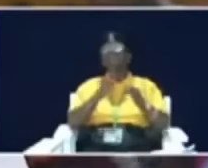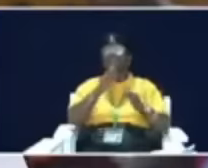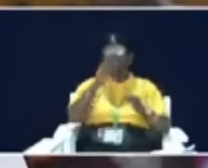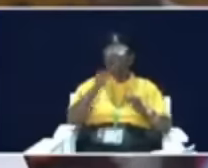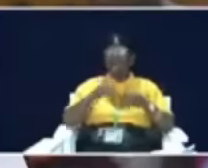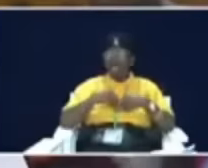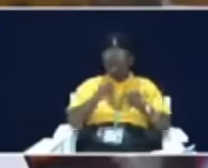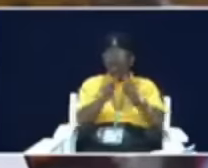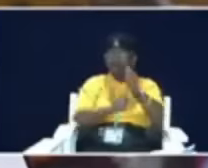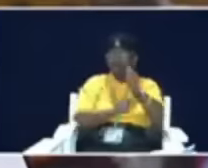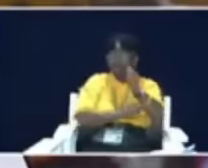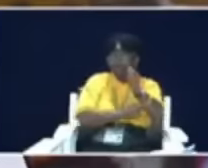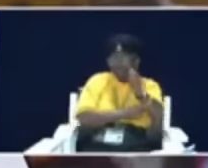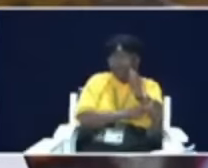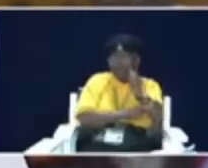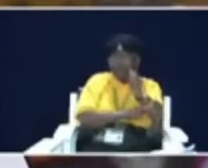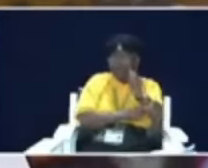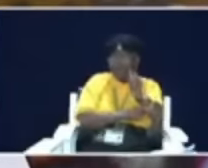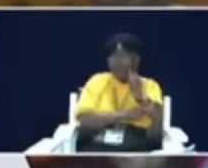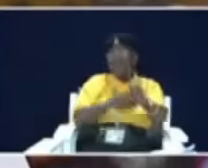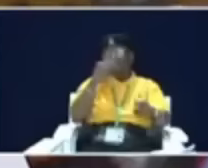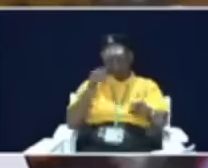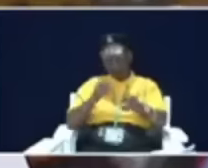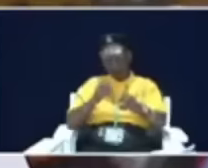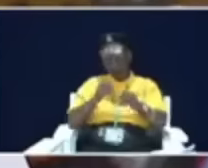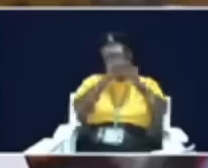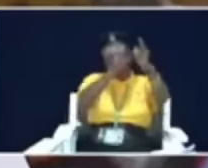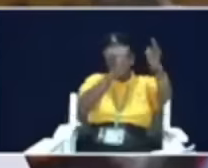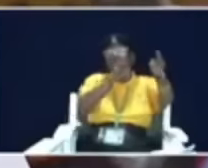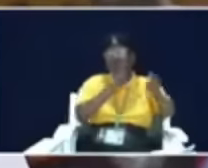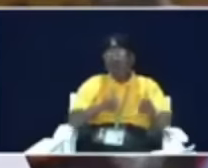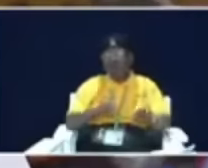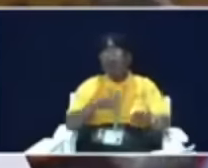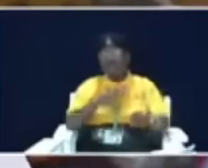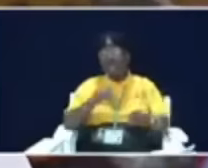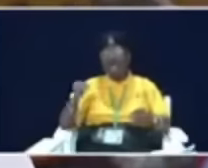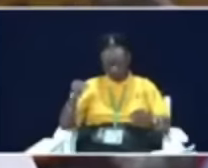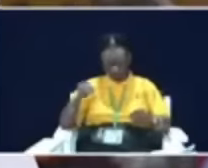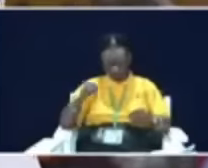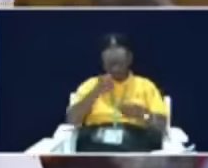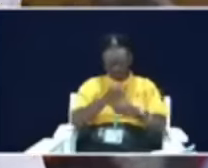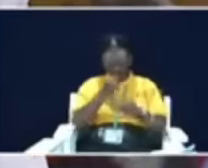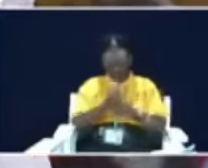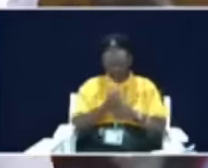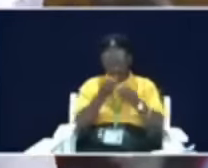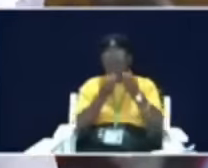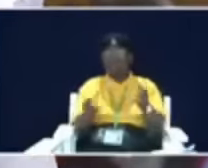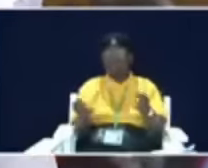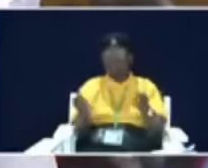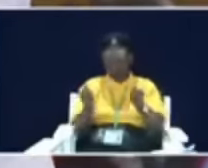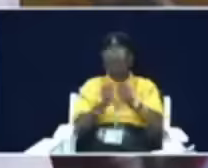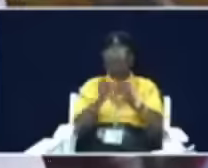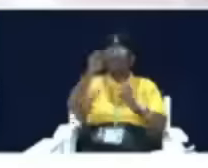before, rush forward, come and reconcile with him, and then all walls in your